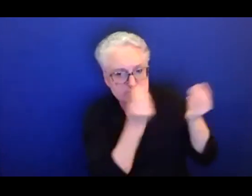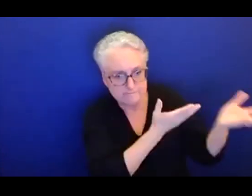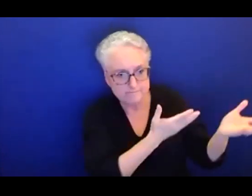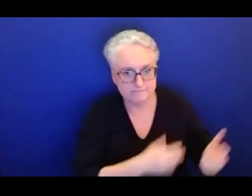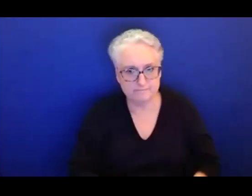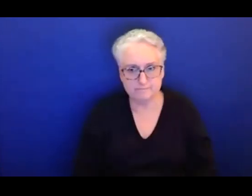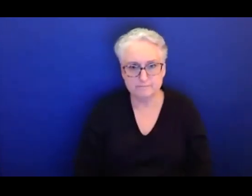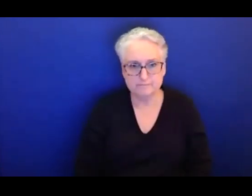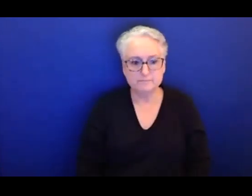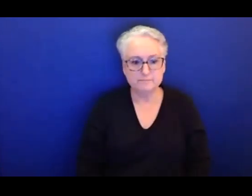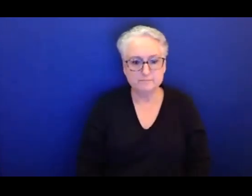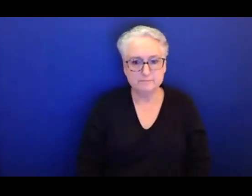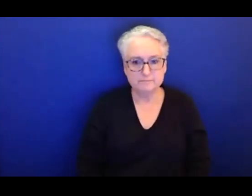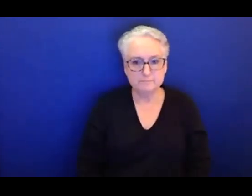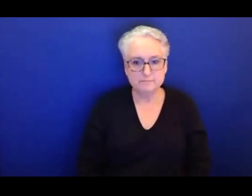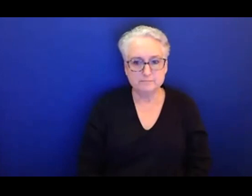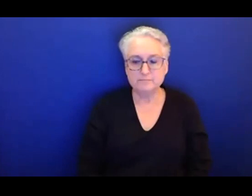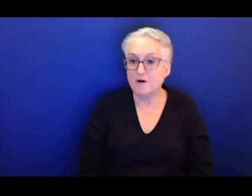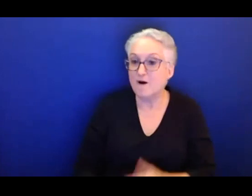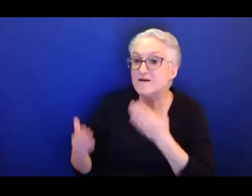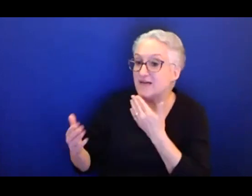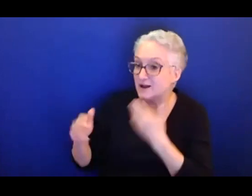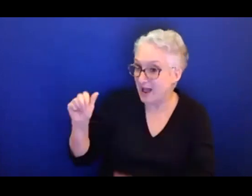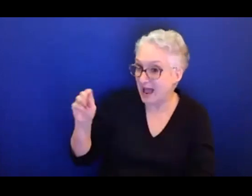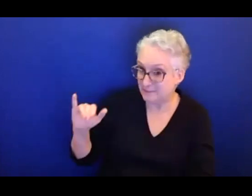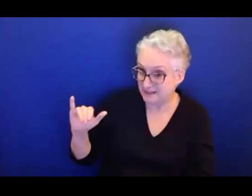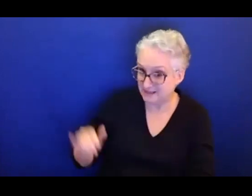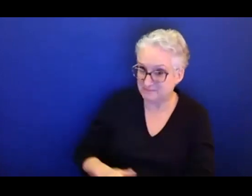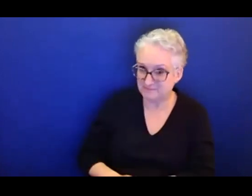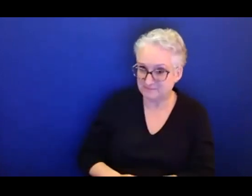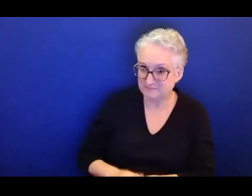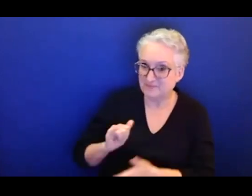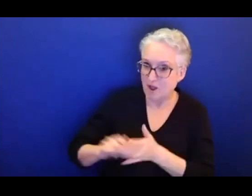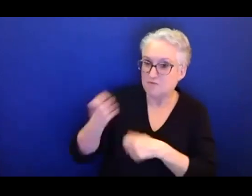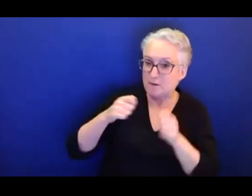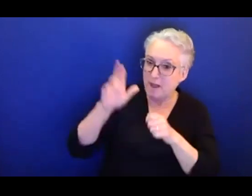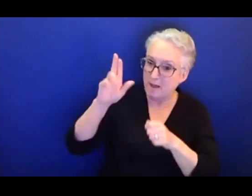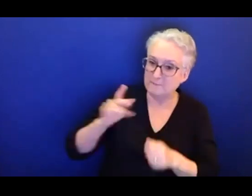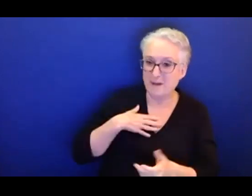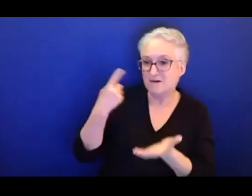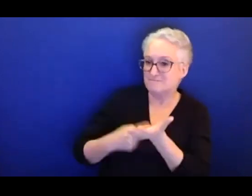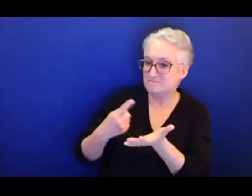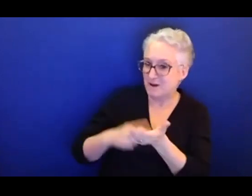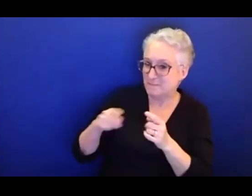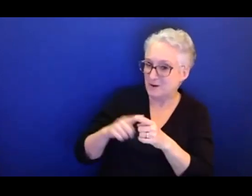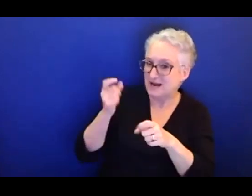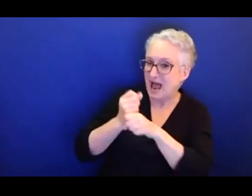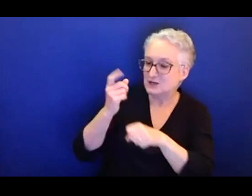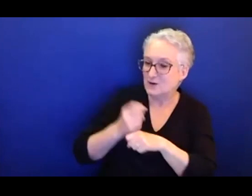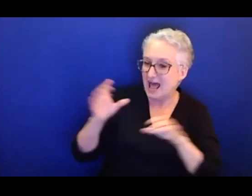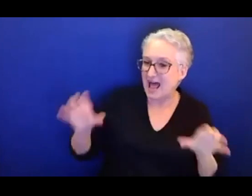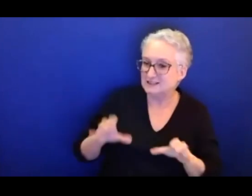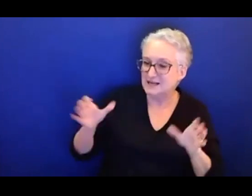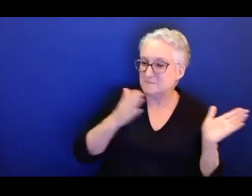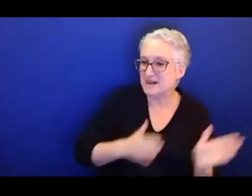our conversation tonight about the annual action plan, but we want to make sure that you are also aware of your opportunity to weigh in on some